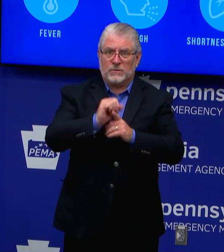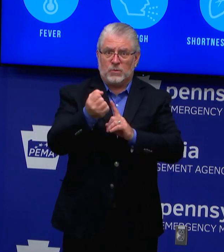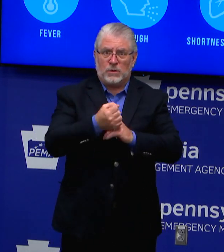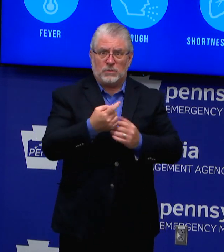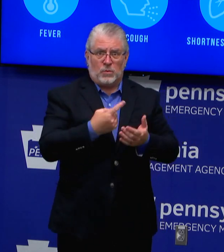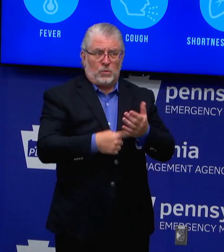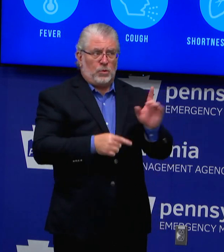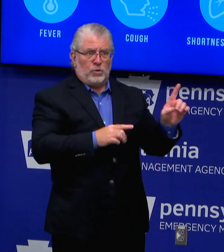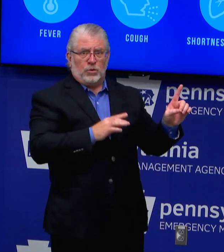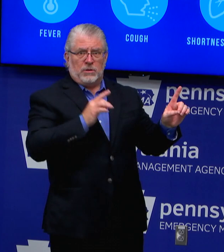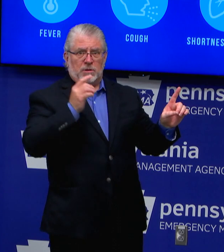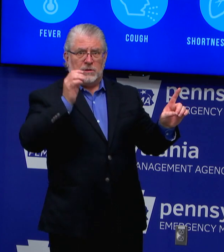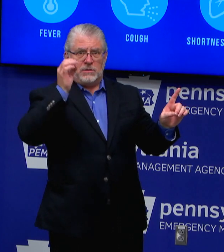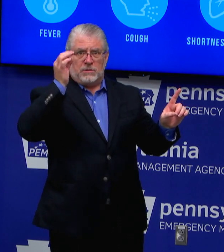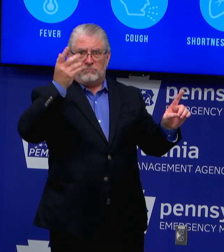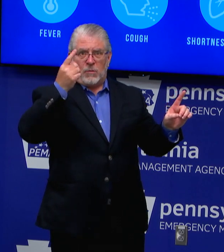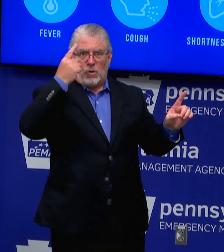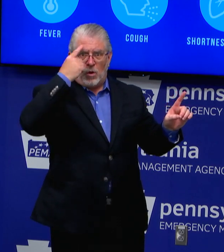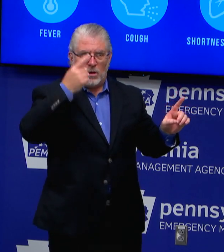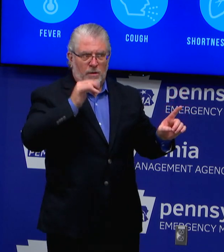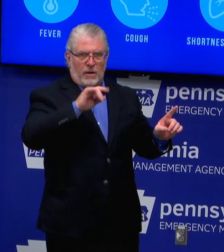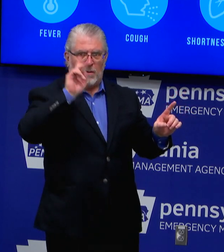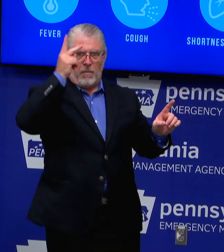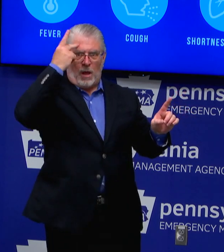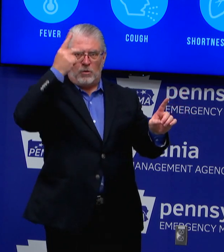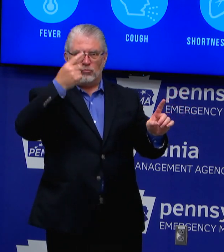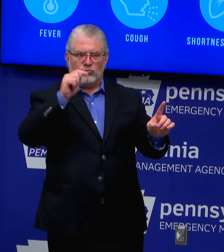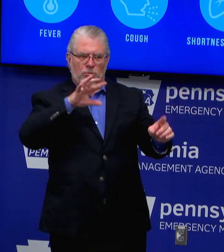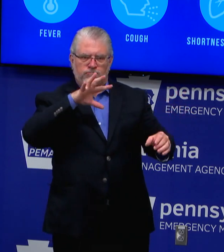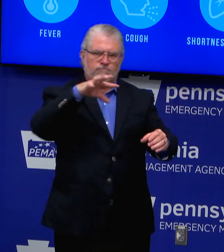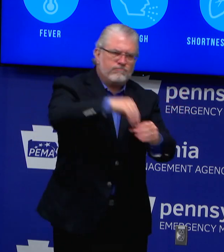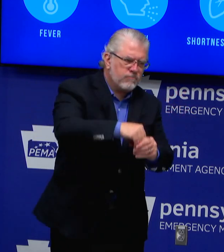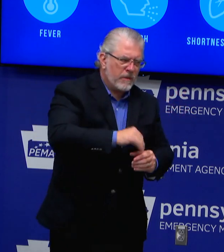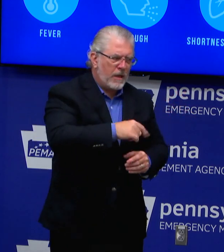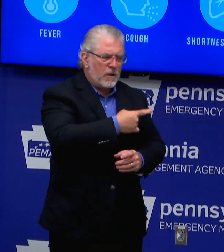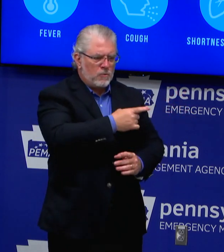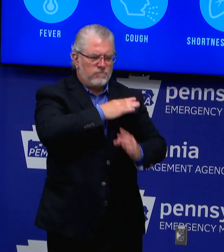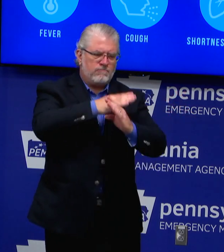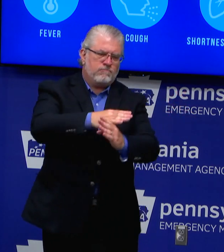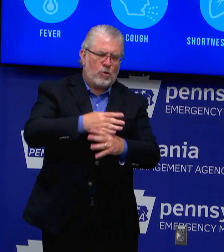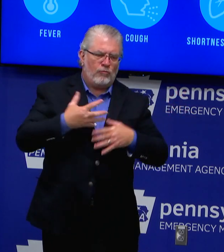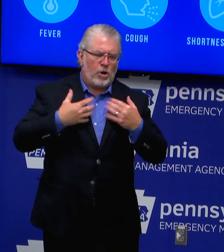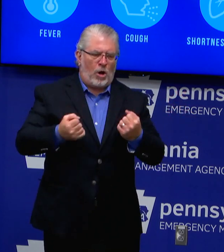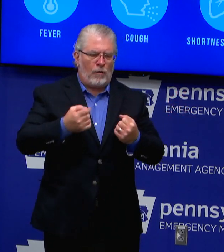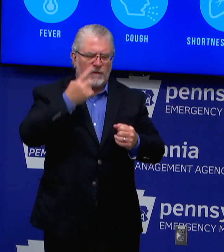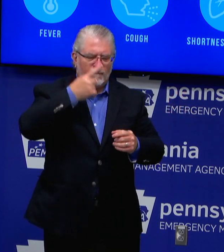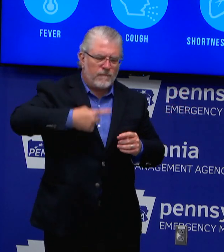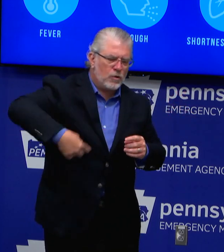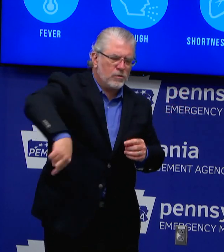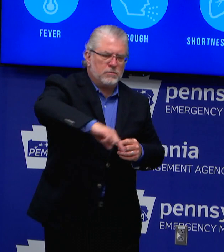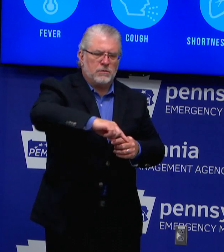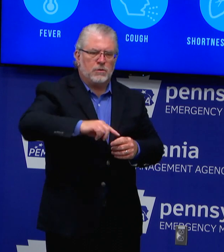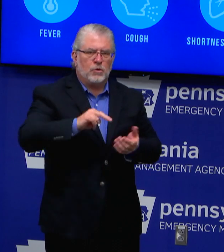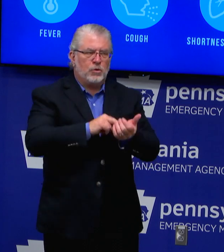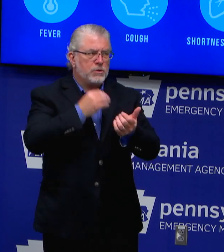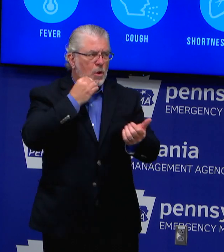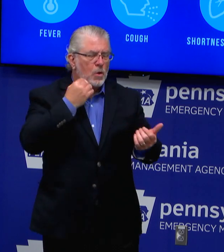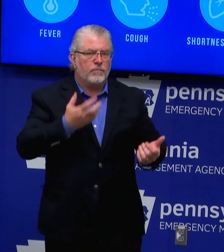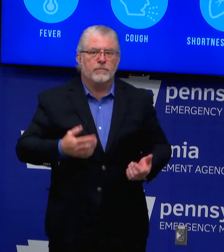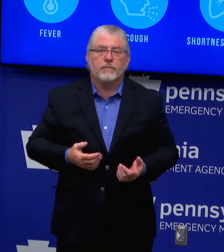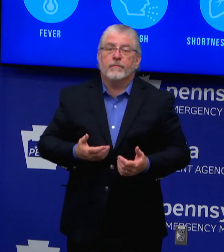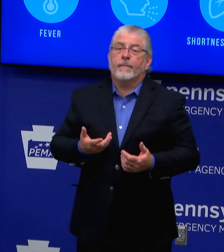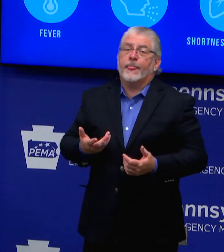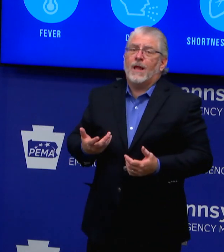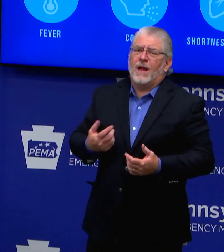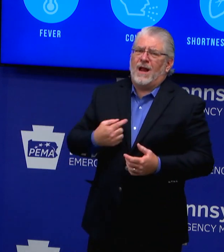politics getting in the way of the state's recovery efforts? Well, I think that question probably ought to go directly to Representative Perry, but let me just point out